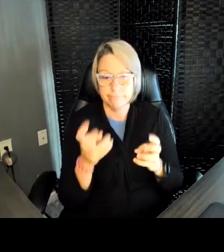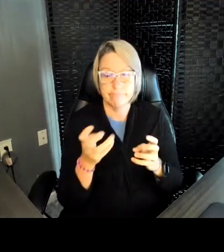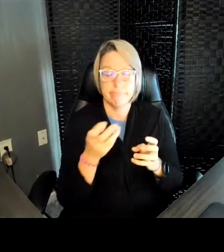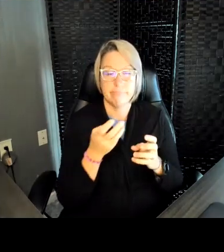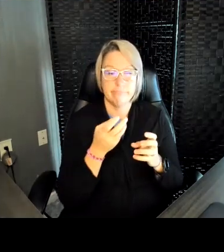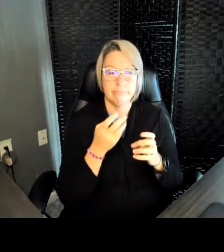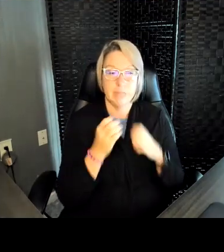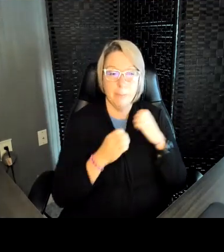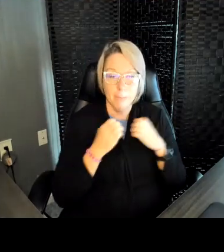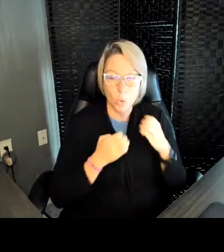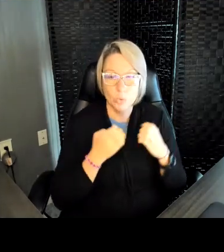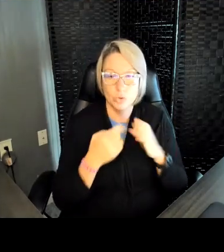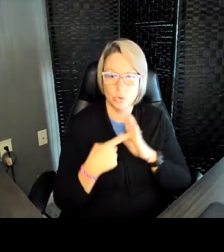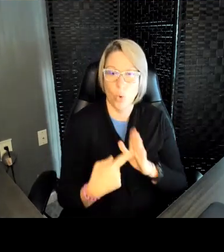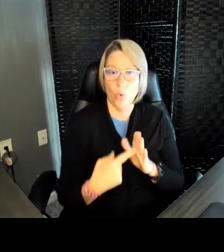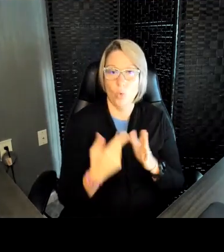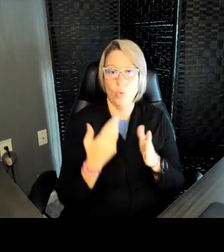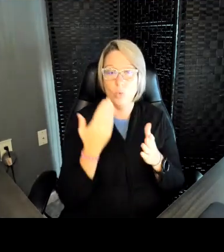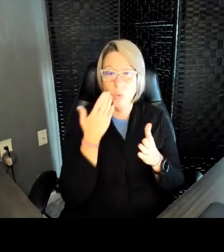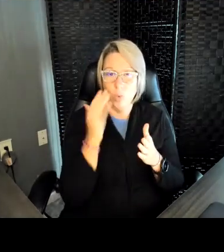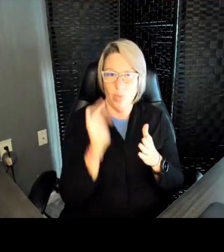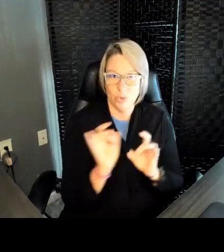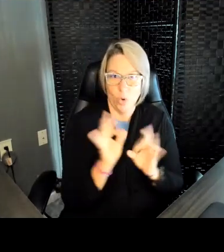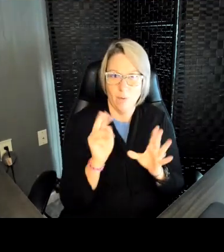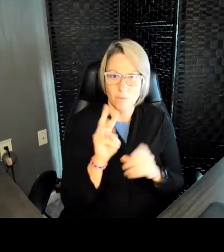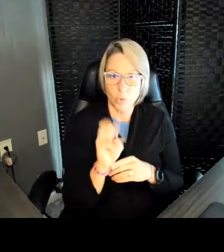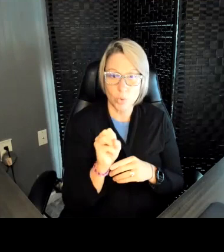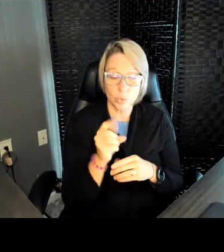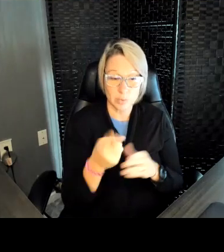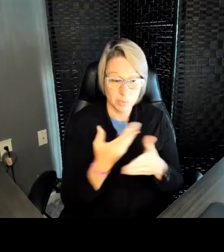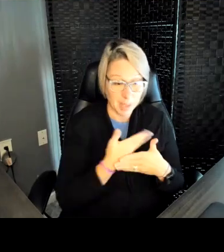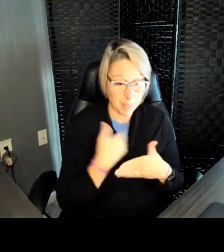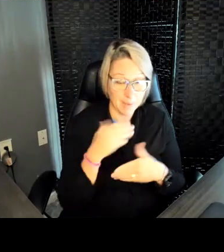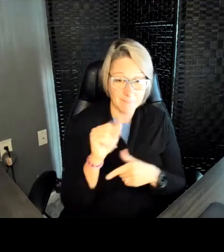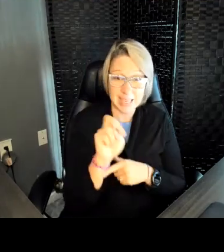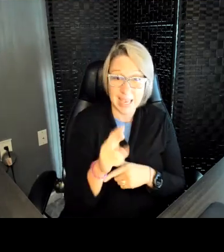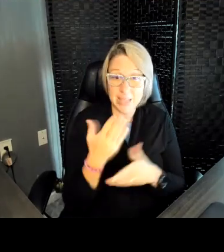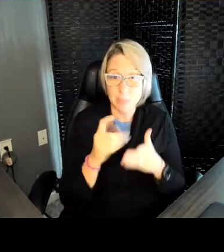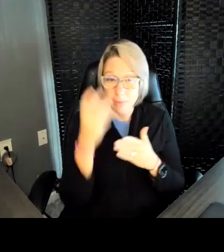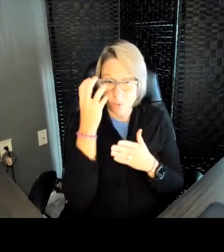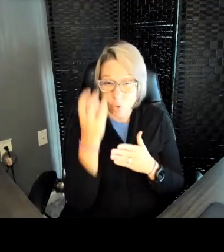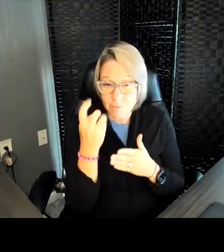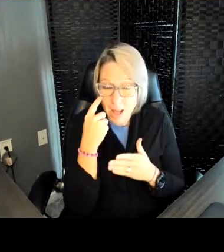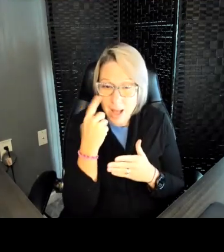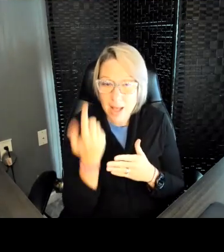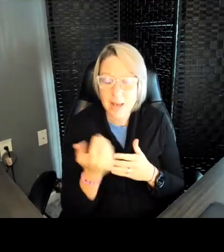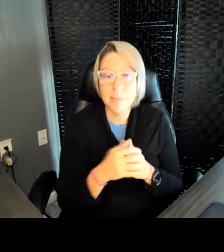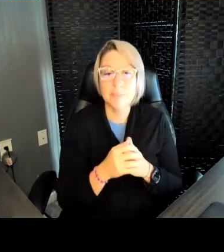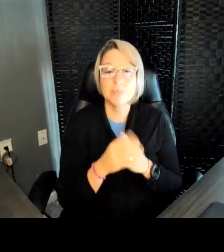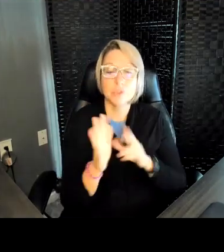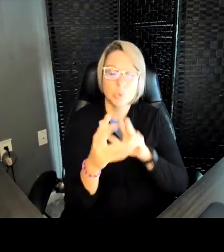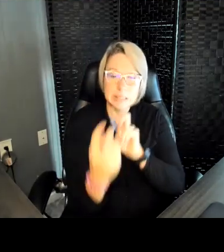your baby has cancer and that maybe an eye is going to be removed. So you sit down, you look them in the